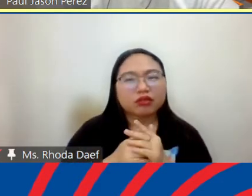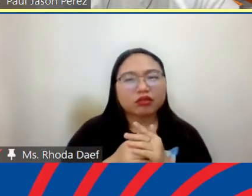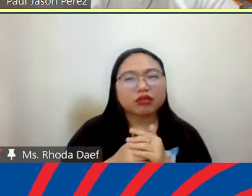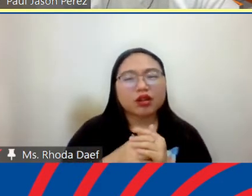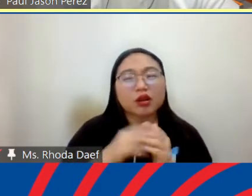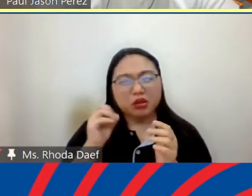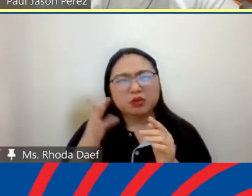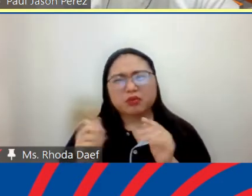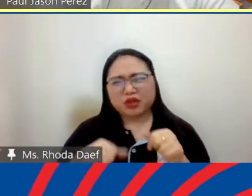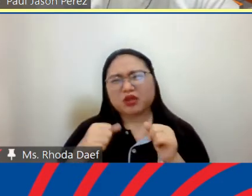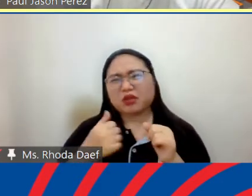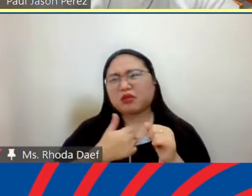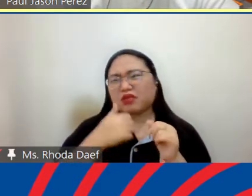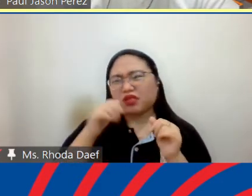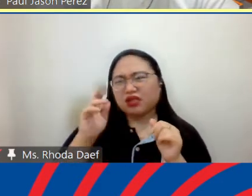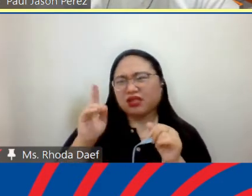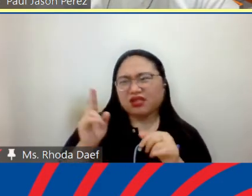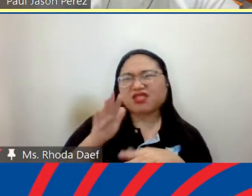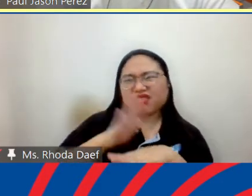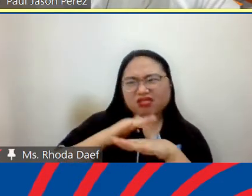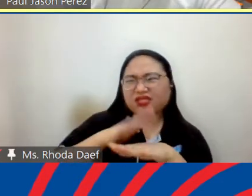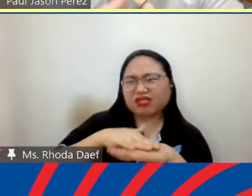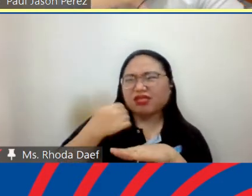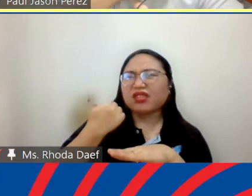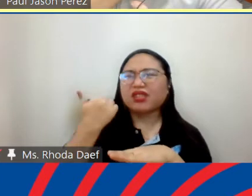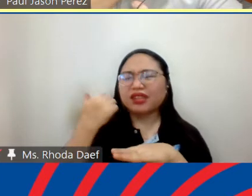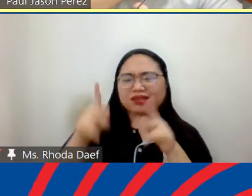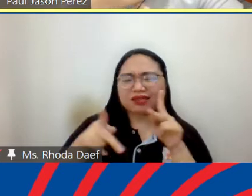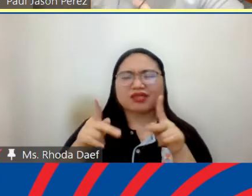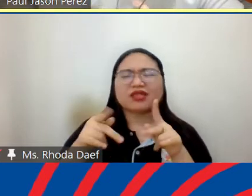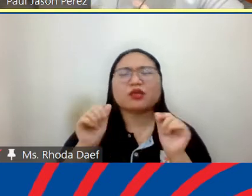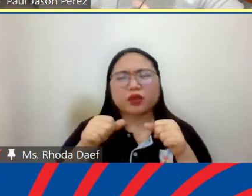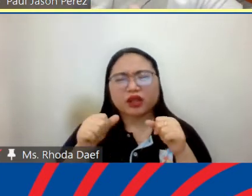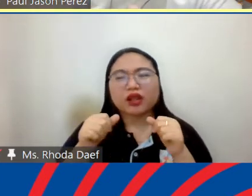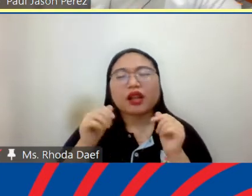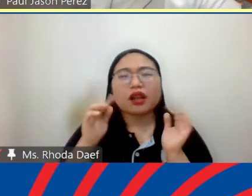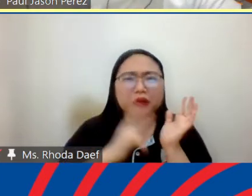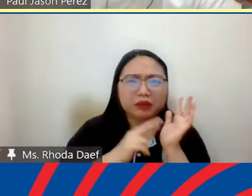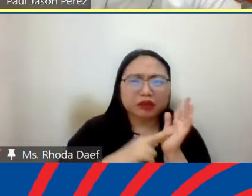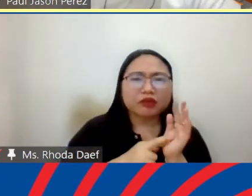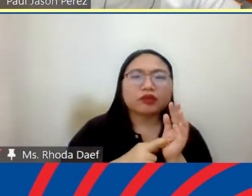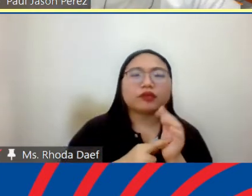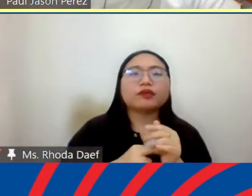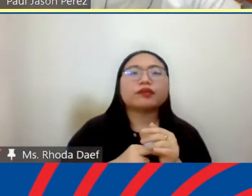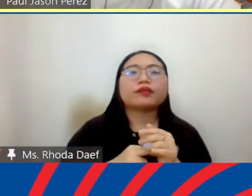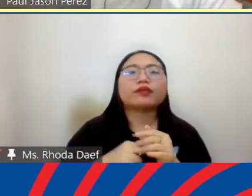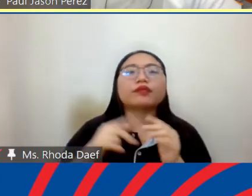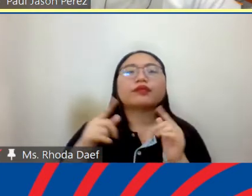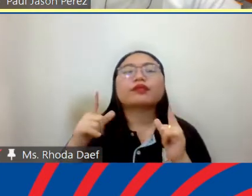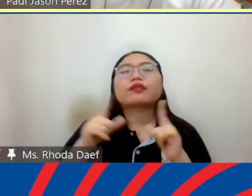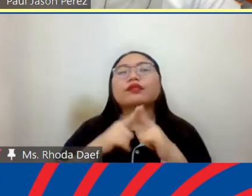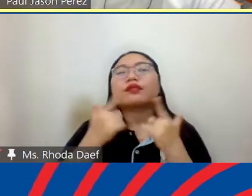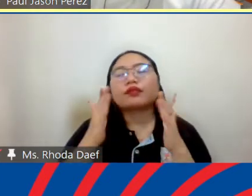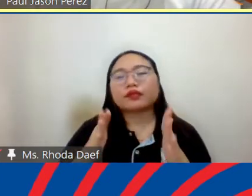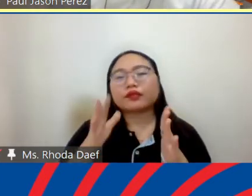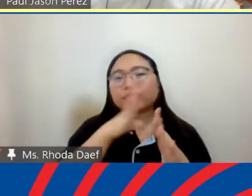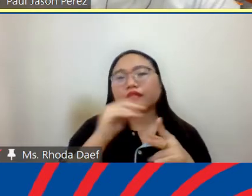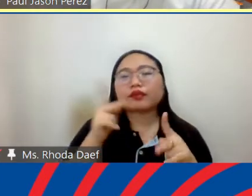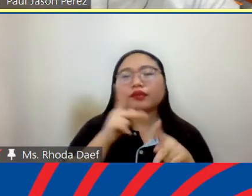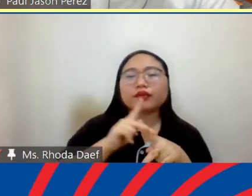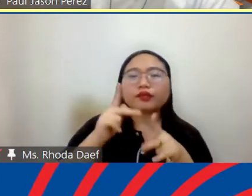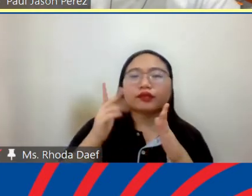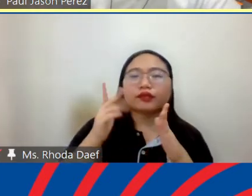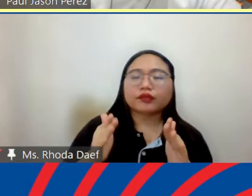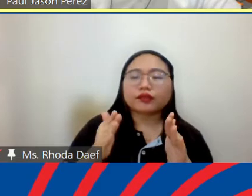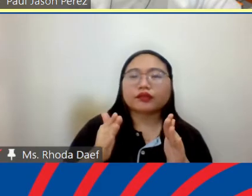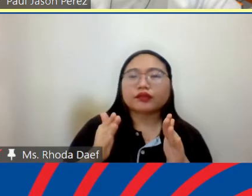somebody else to document it. So this is where librarians and information professionals can come in. No? We can provide